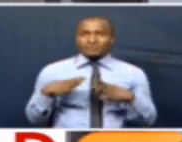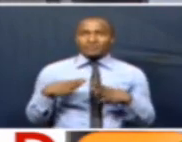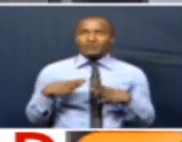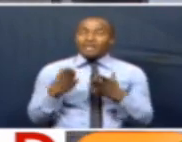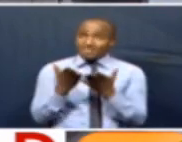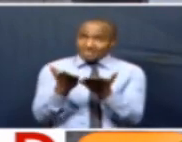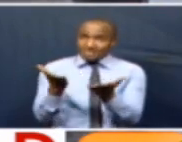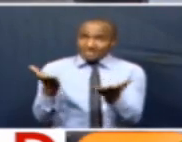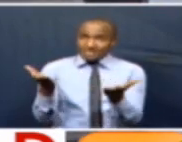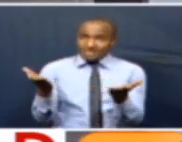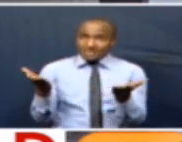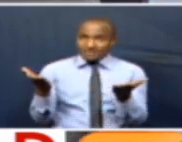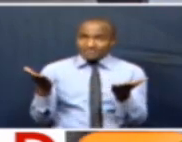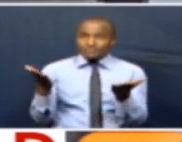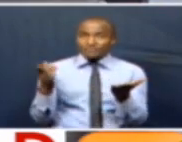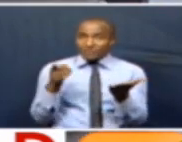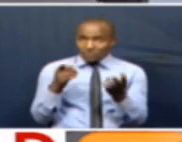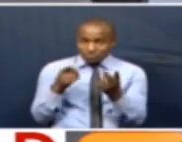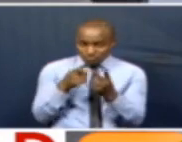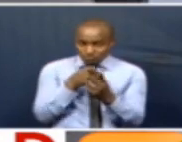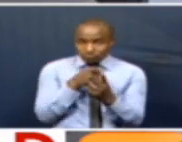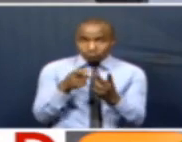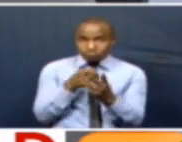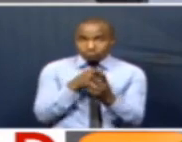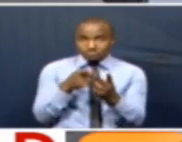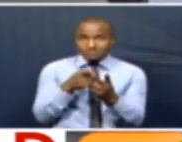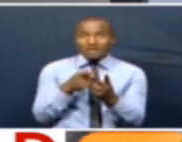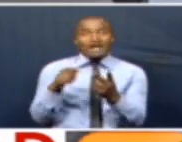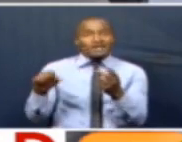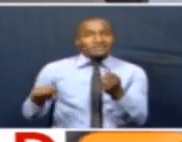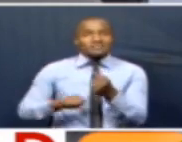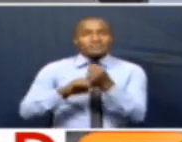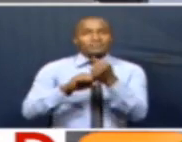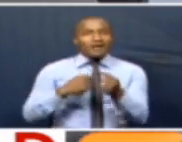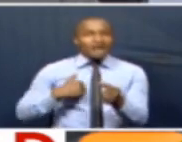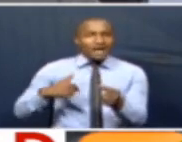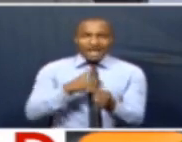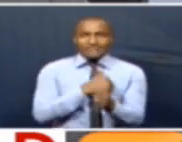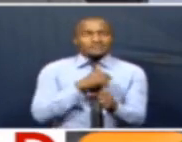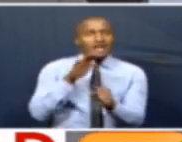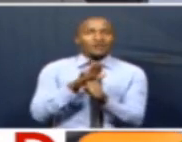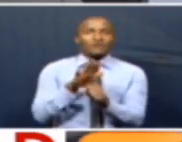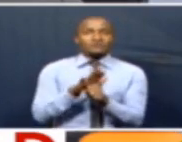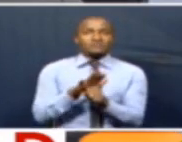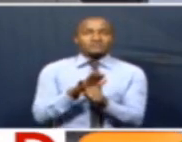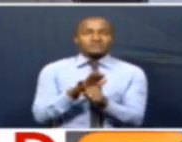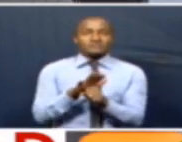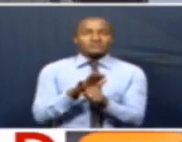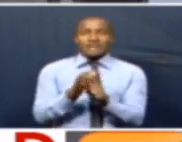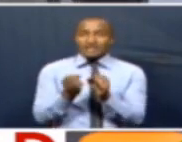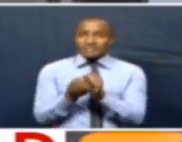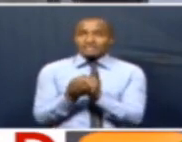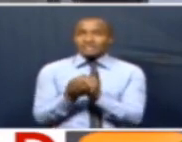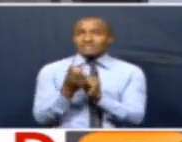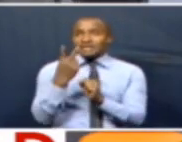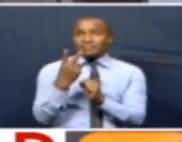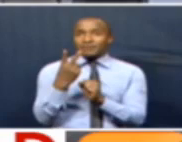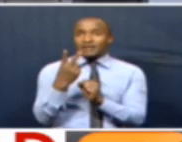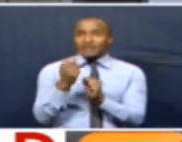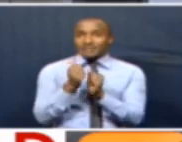around here. And those two assisted us a lot so that in December, throughout